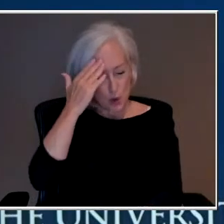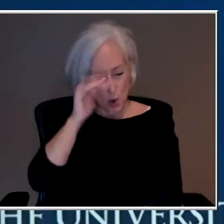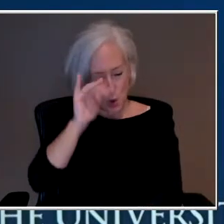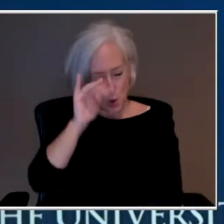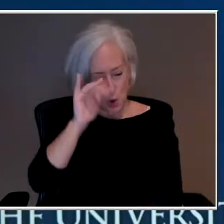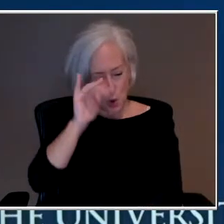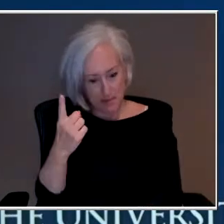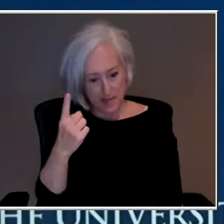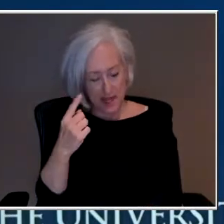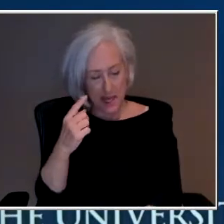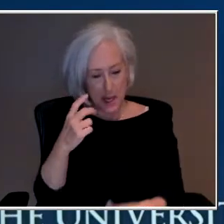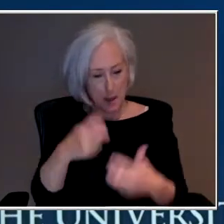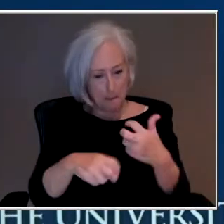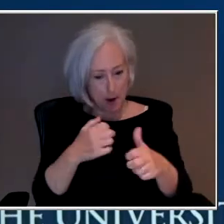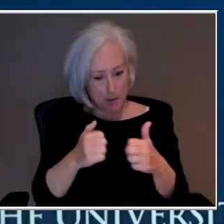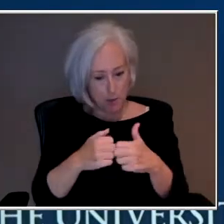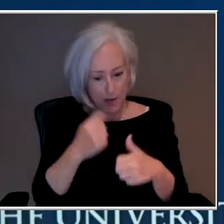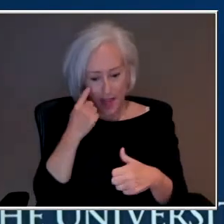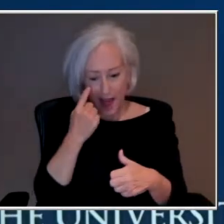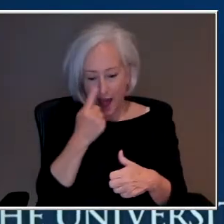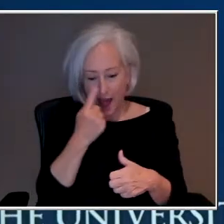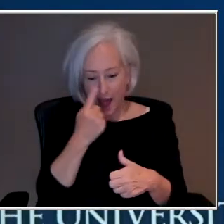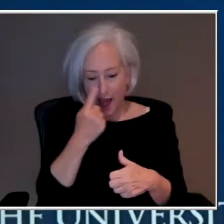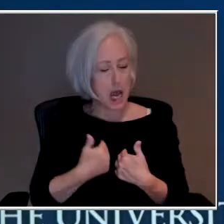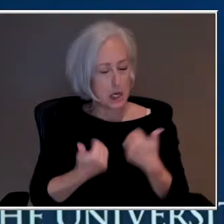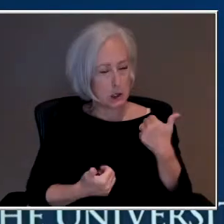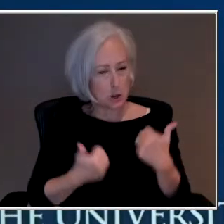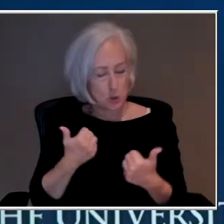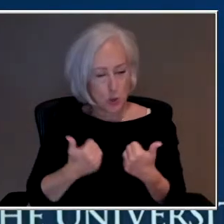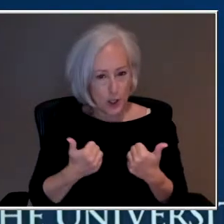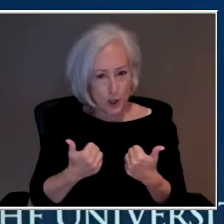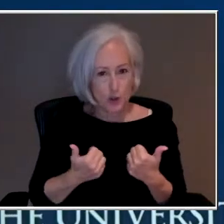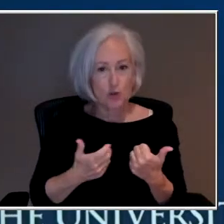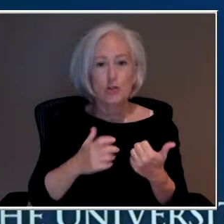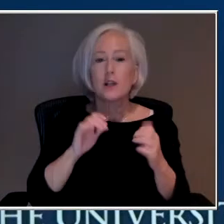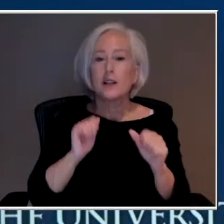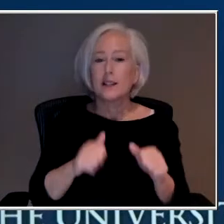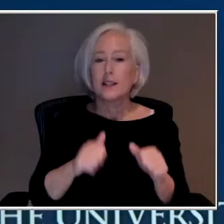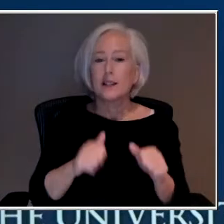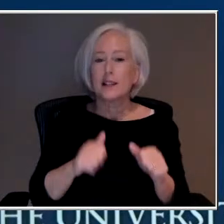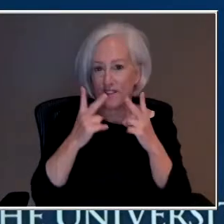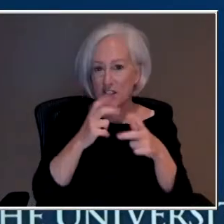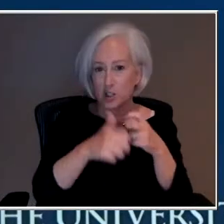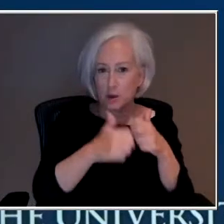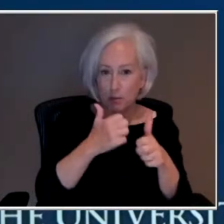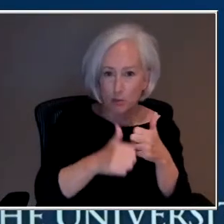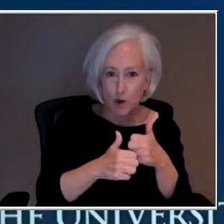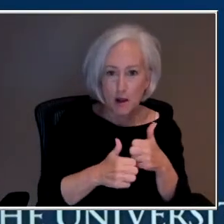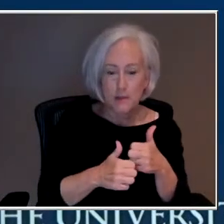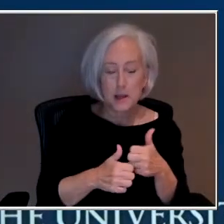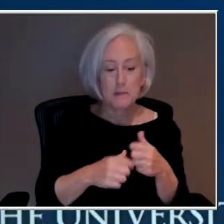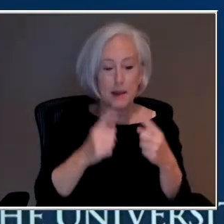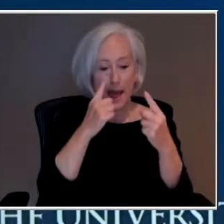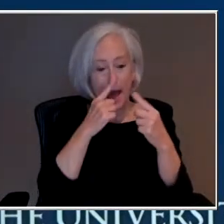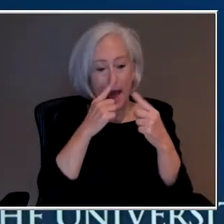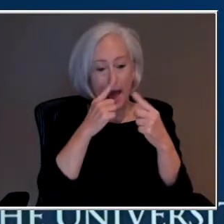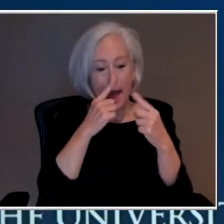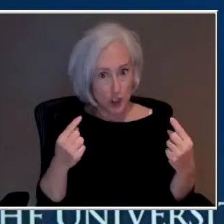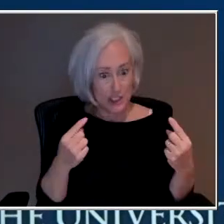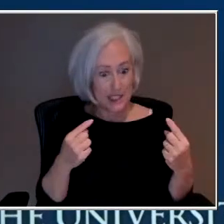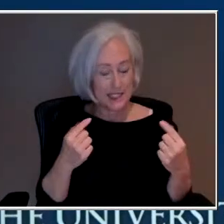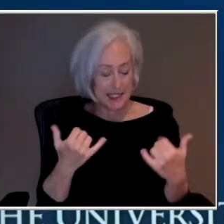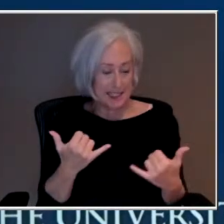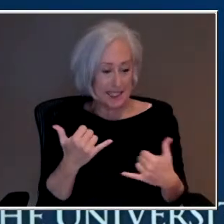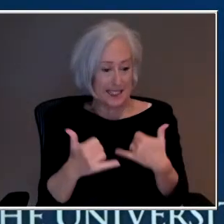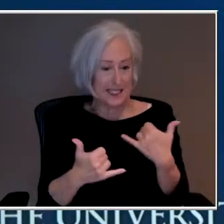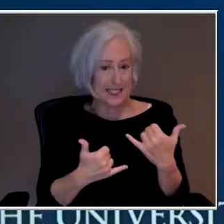they just tired and rubbing their eyes all the time? It can represent vision things. It can represent things like allergies, especially this time of year. My